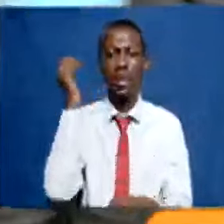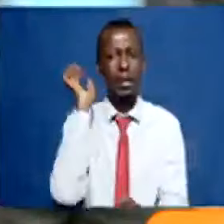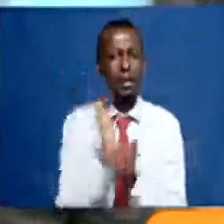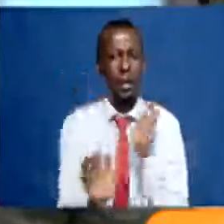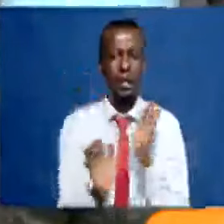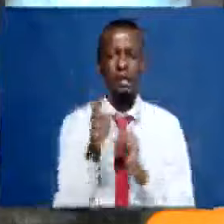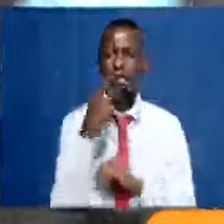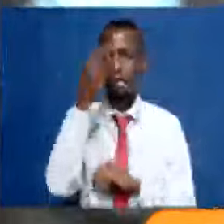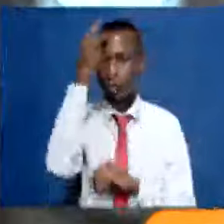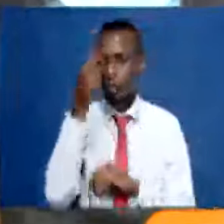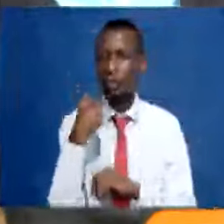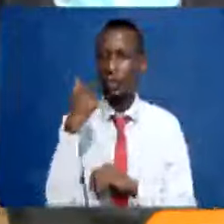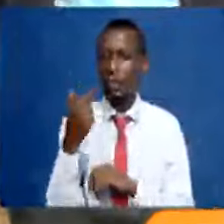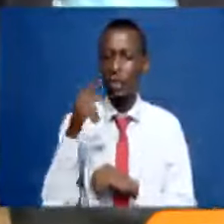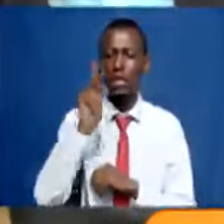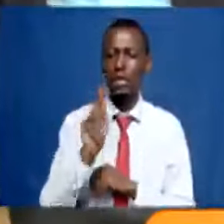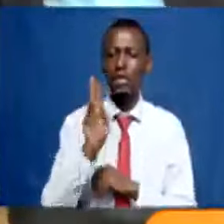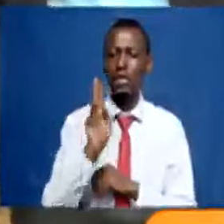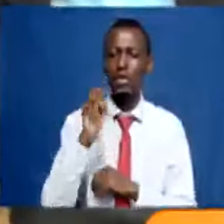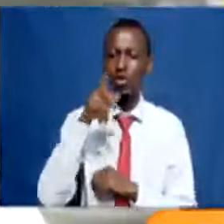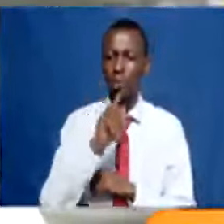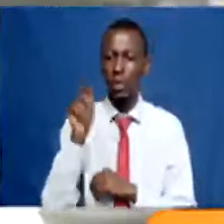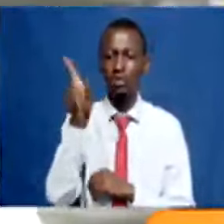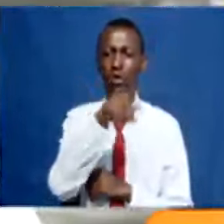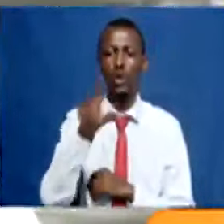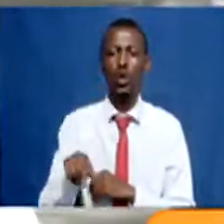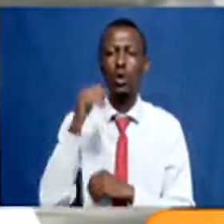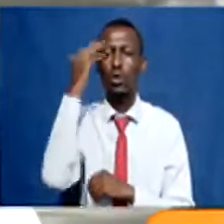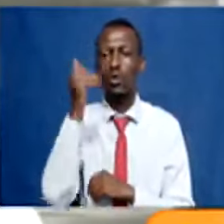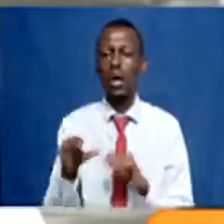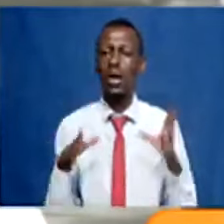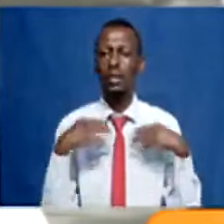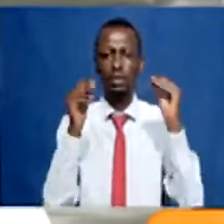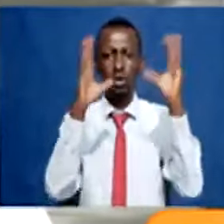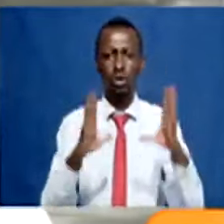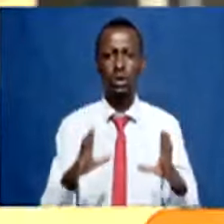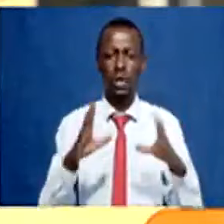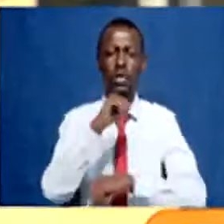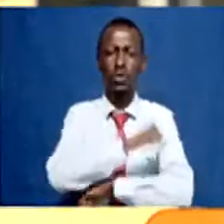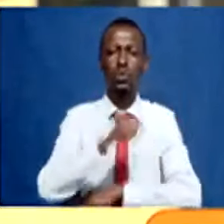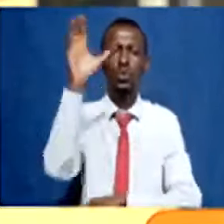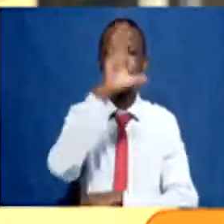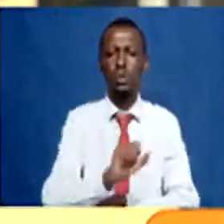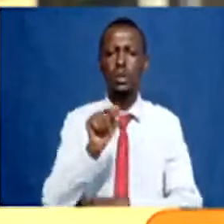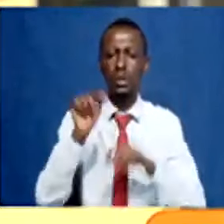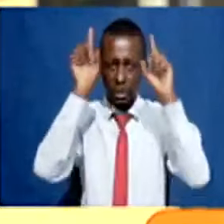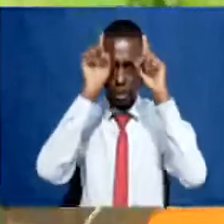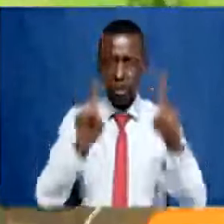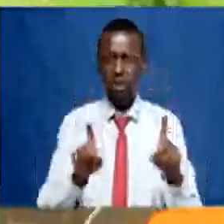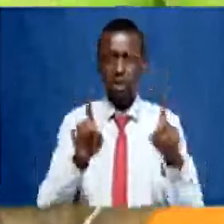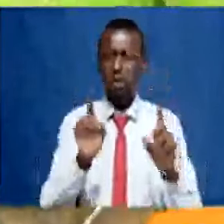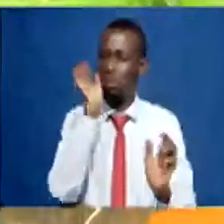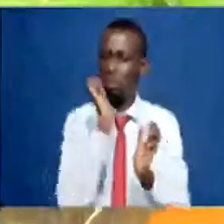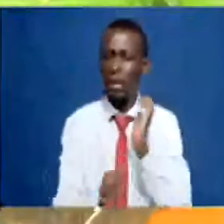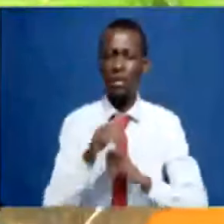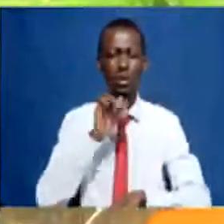parents have criticized KUPPET for allowing their teachers to stay away, saying the decision is too punitive. Mimi naomba serikali